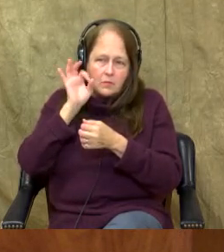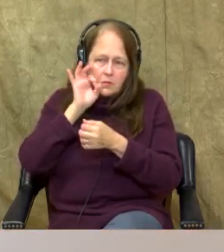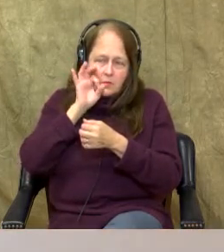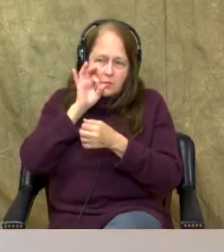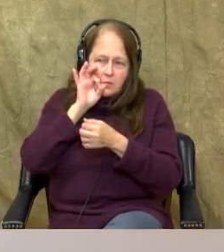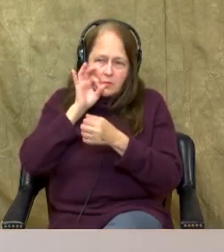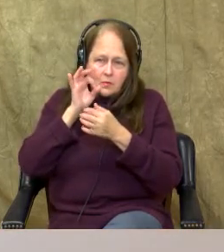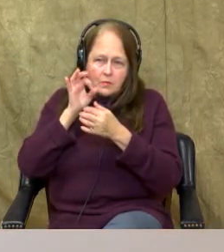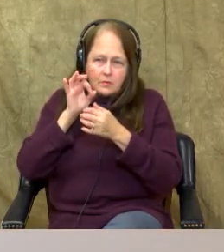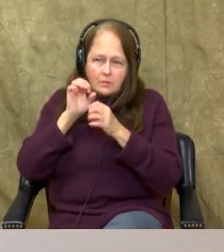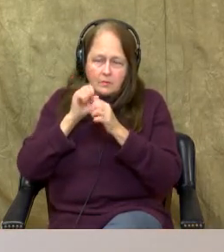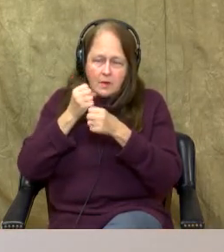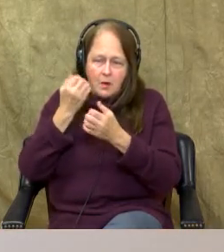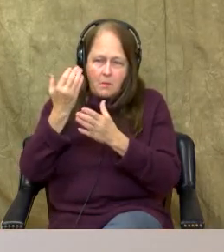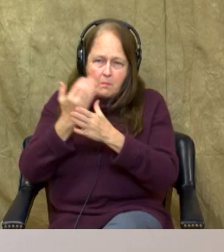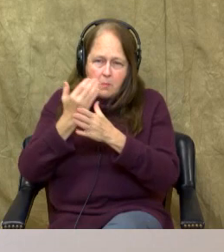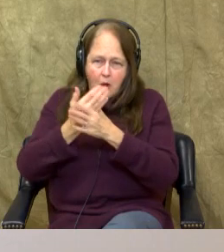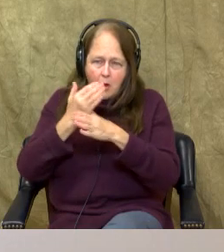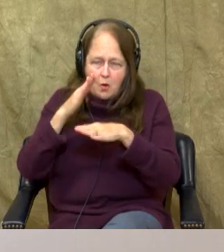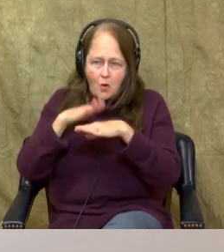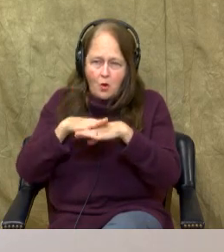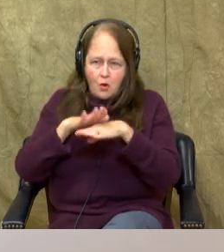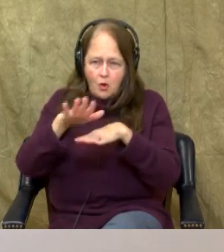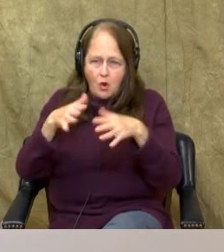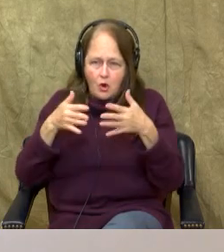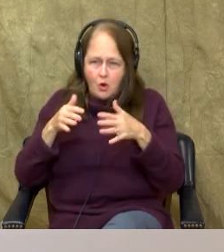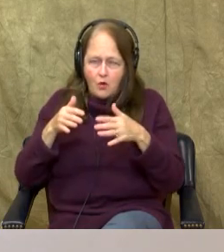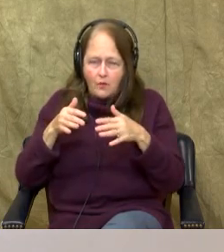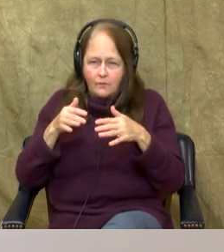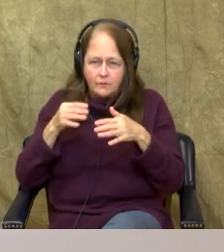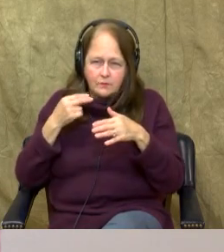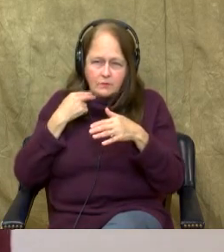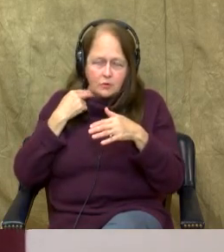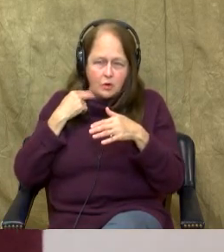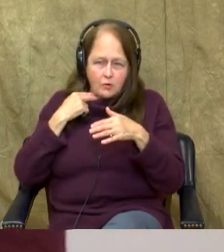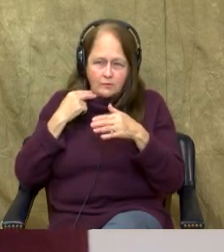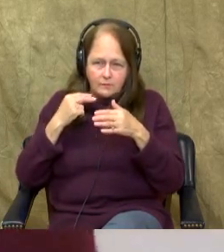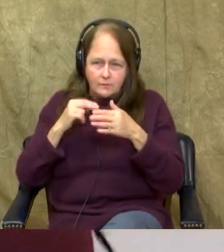festers, it kind of annoys you, gets on your nerves, and then it just disappears.